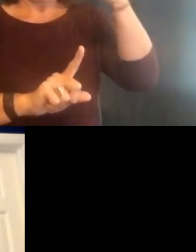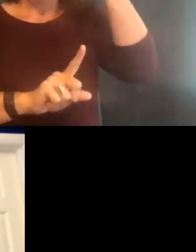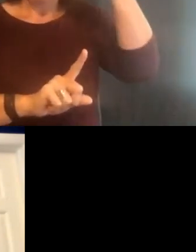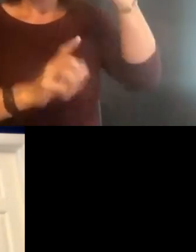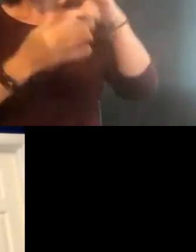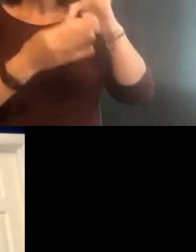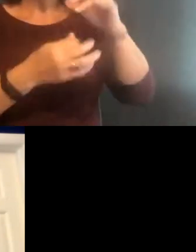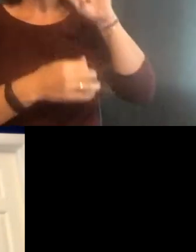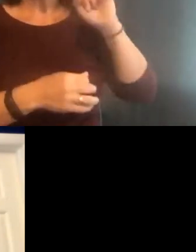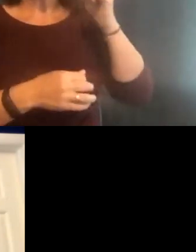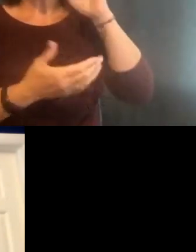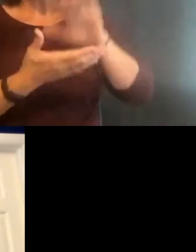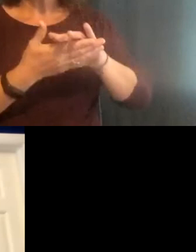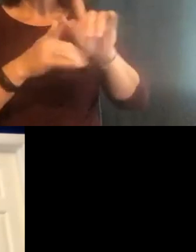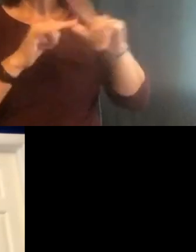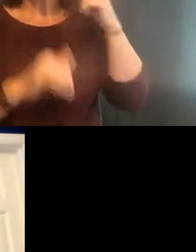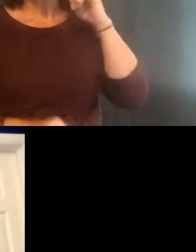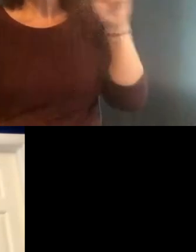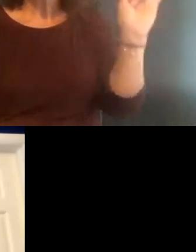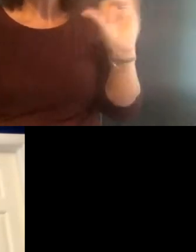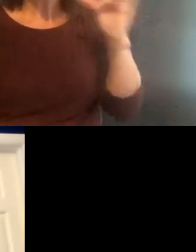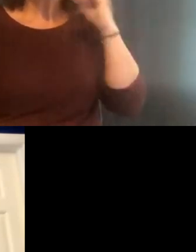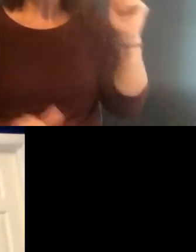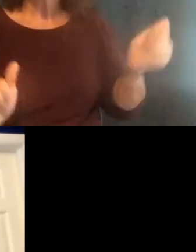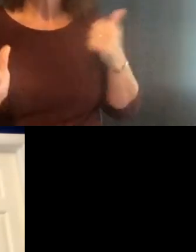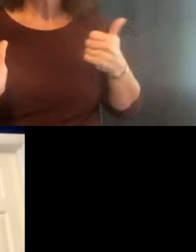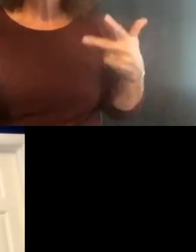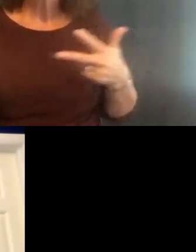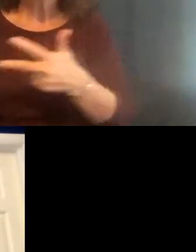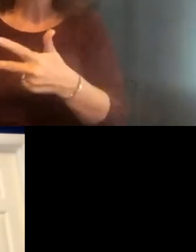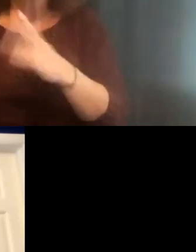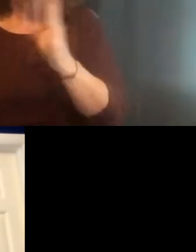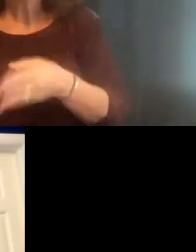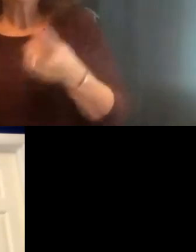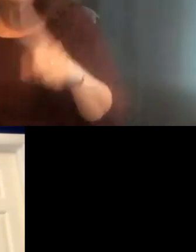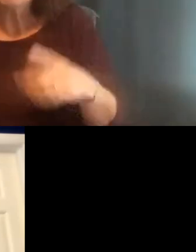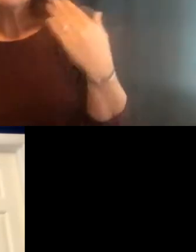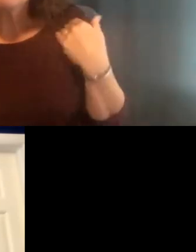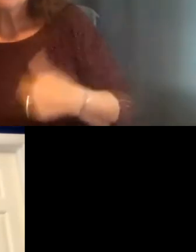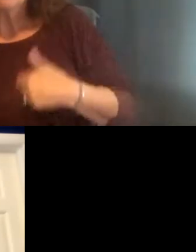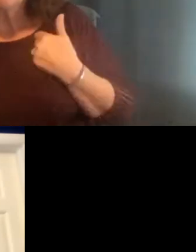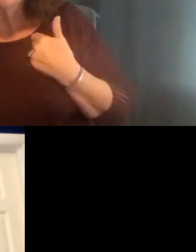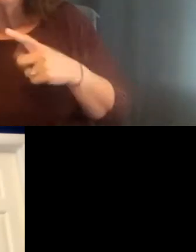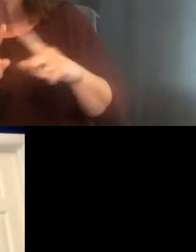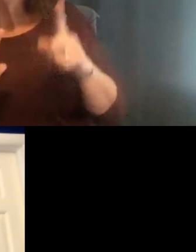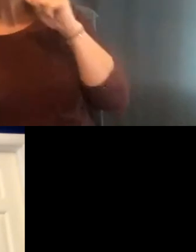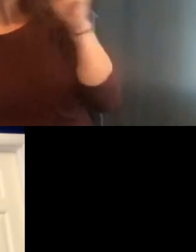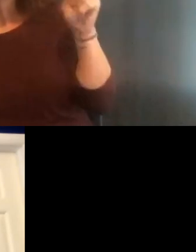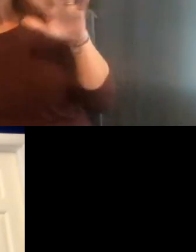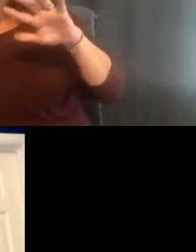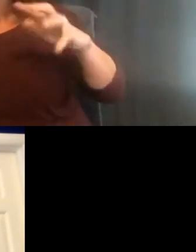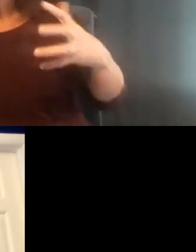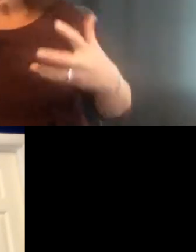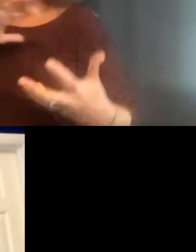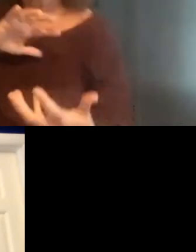also kind of dreamlike in that he's chasing her in a car, which isn't anything that's ever happened in real life, but it's kind of a dream metaphor